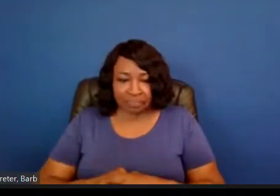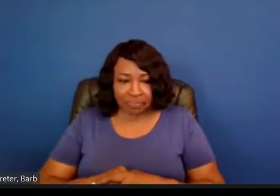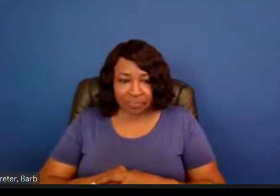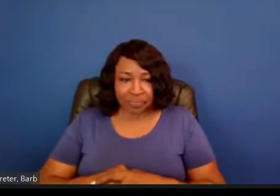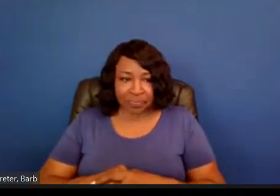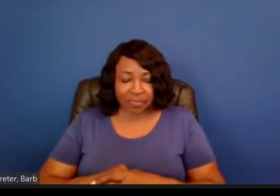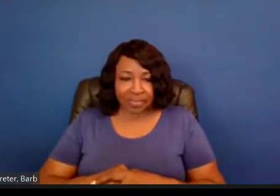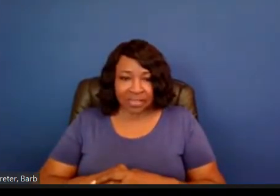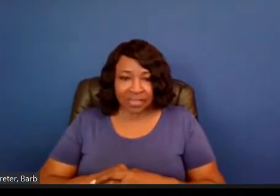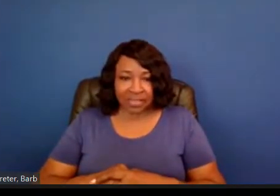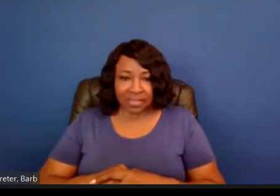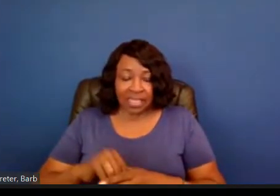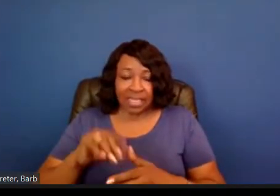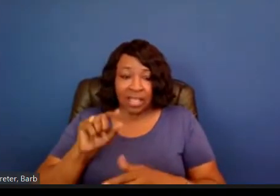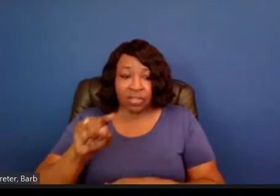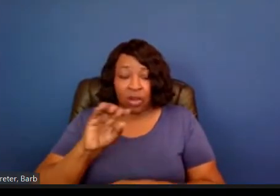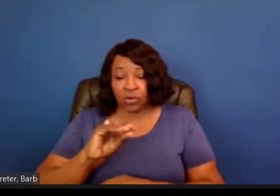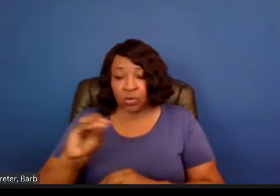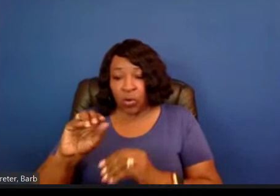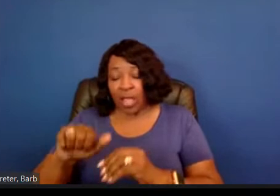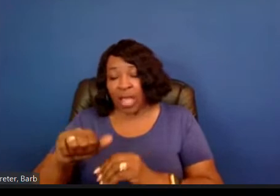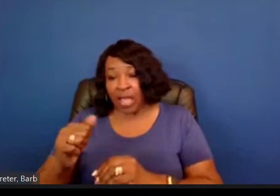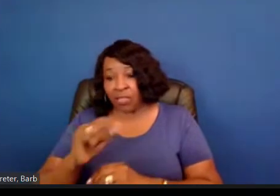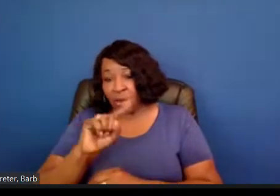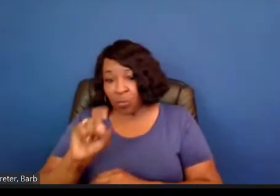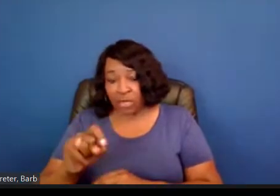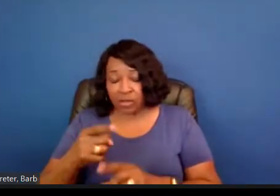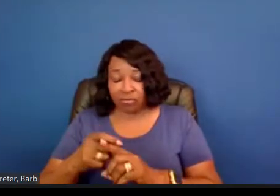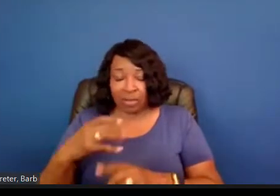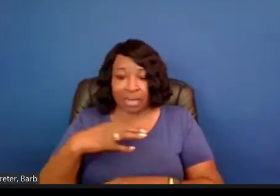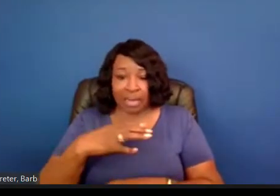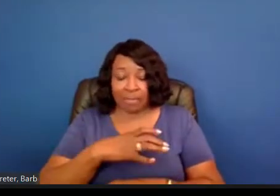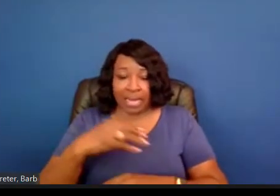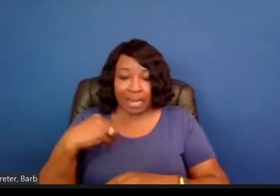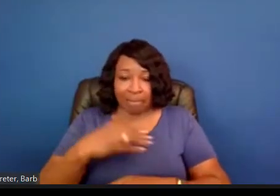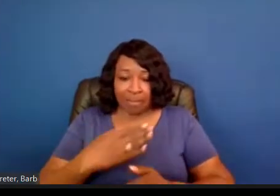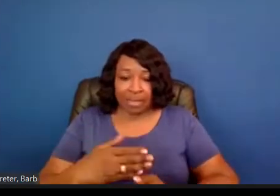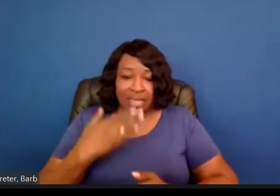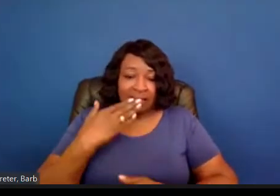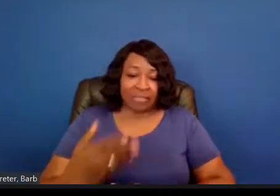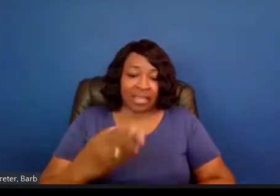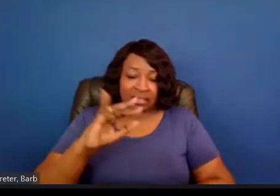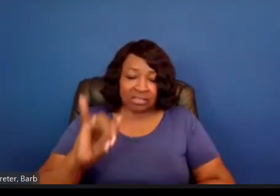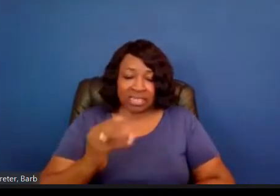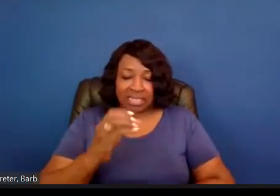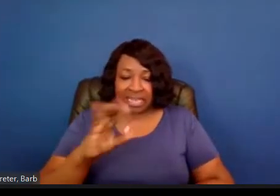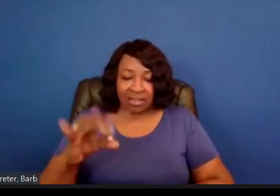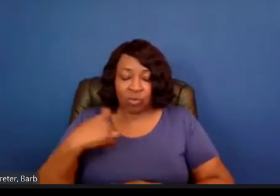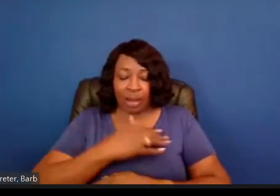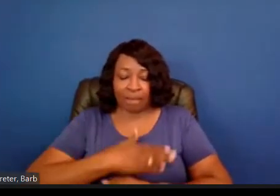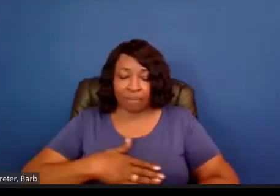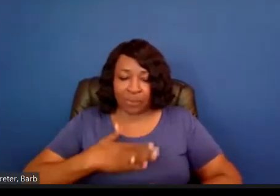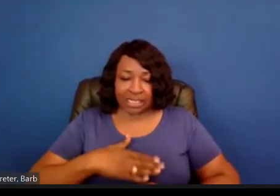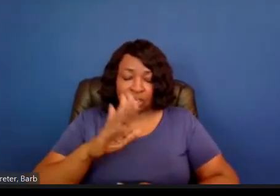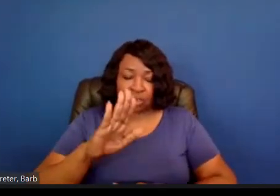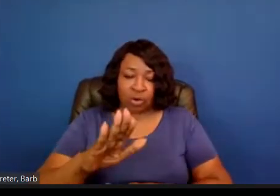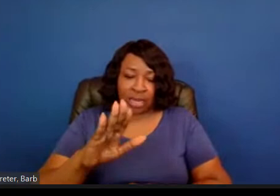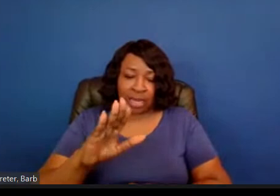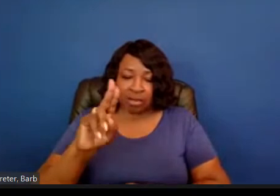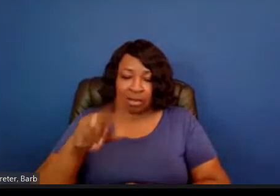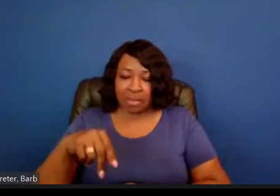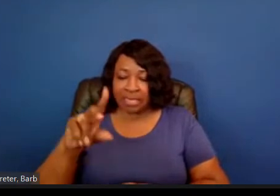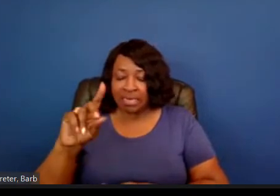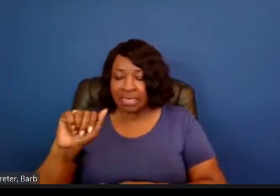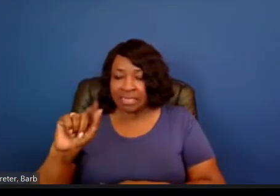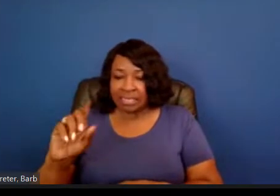right. If there are no other questions from committee members, thank you, Jeff. We appreciate your update.